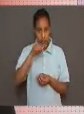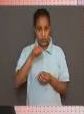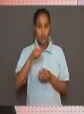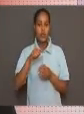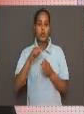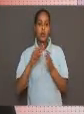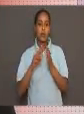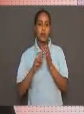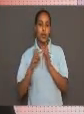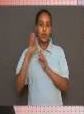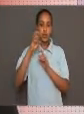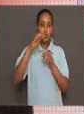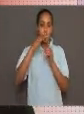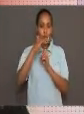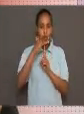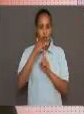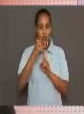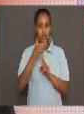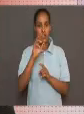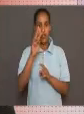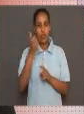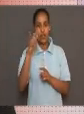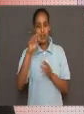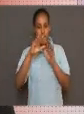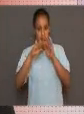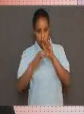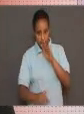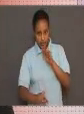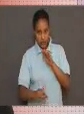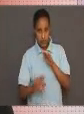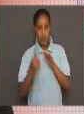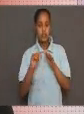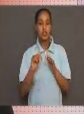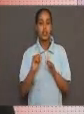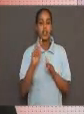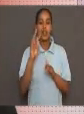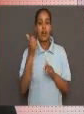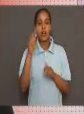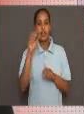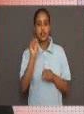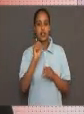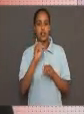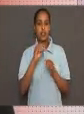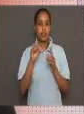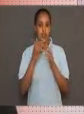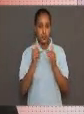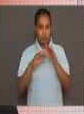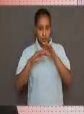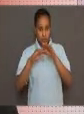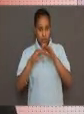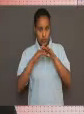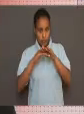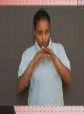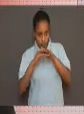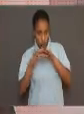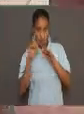the top of the vat. It rains down over the contents of the vat and sinks to the bottom once